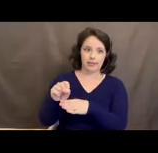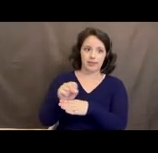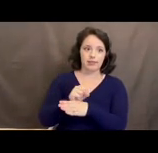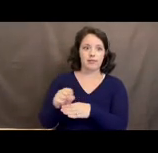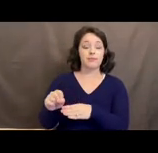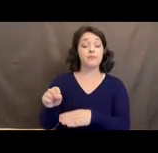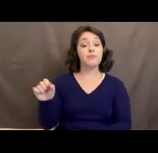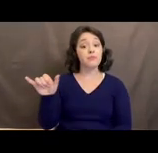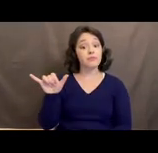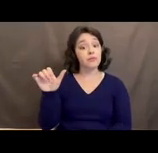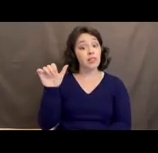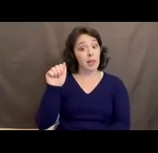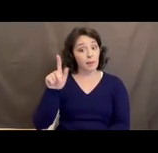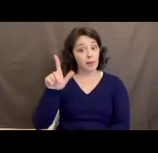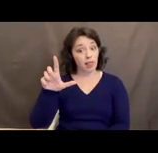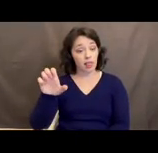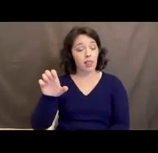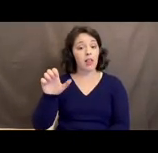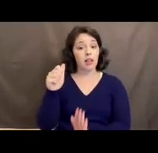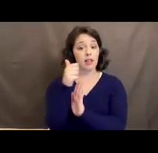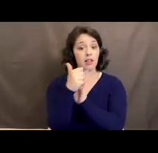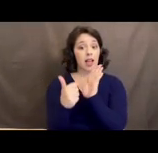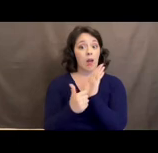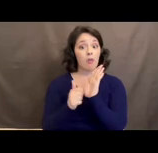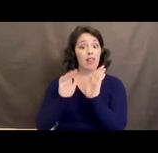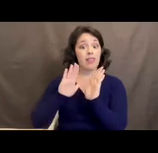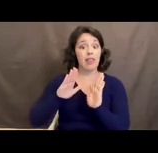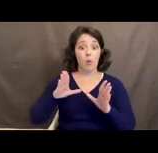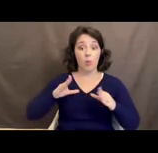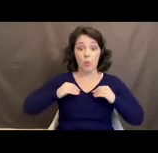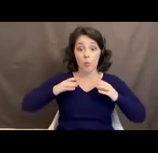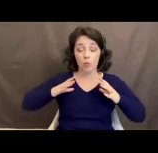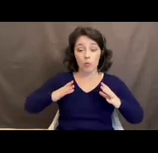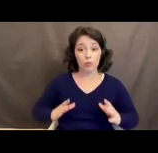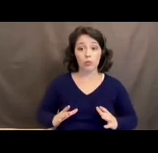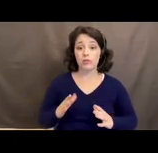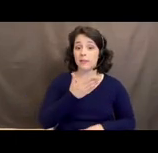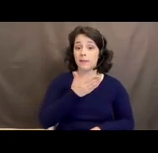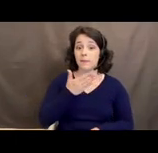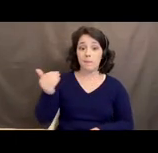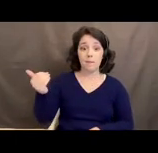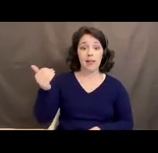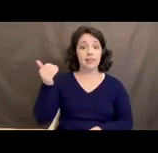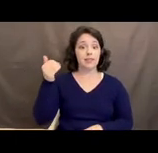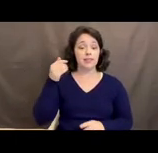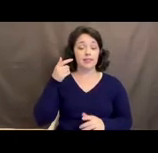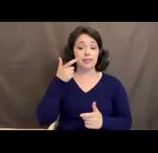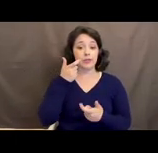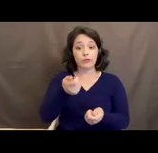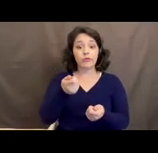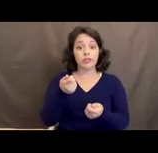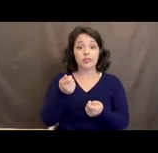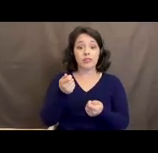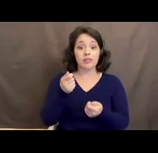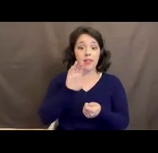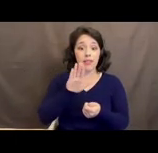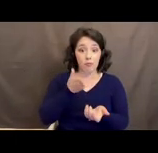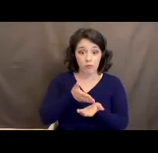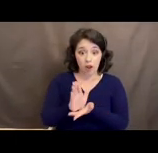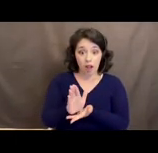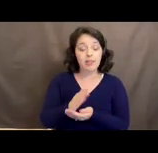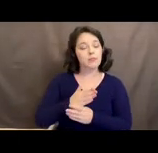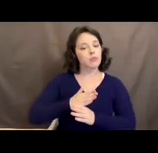ABLE accounts owners' best interests and protect their rights. And there are resources that you can consult